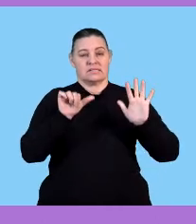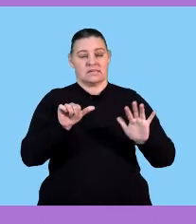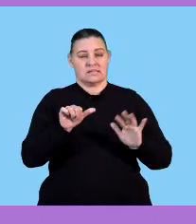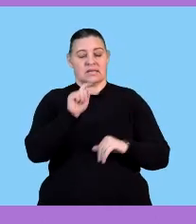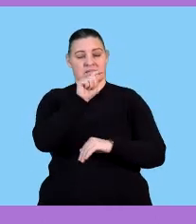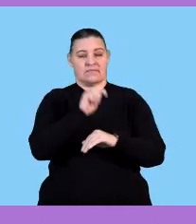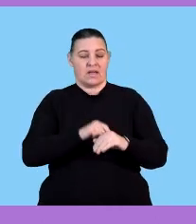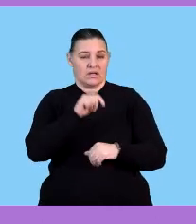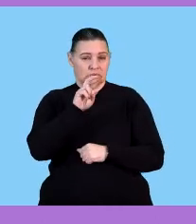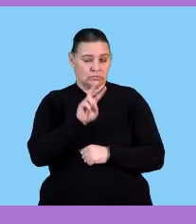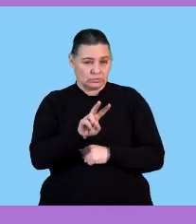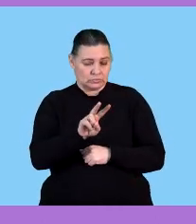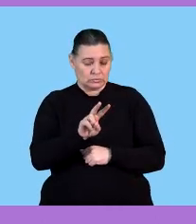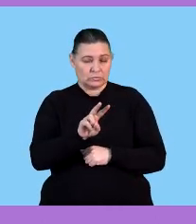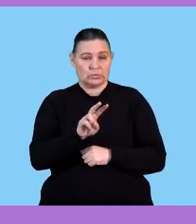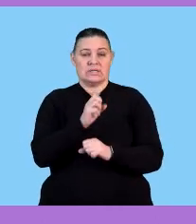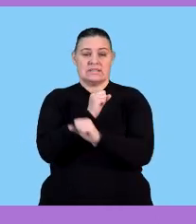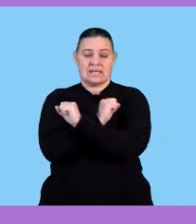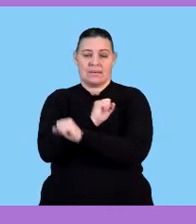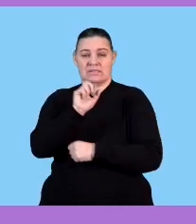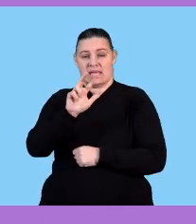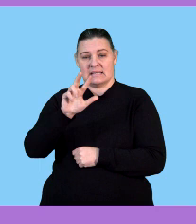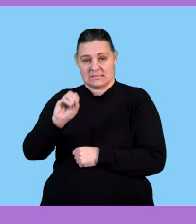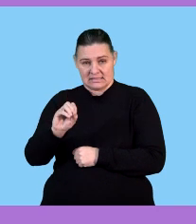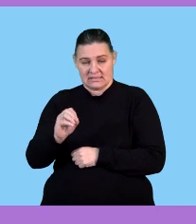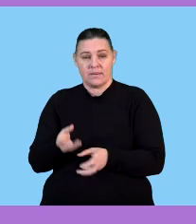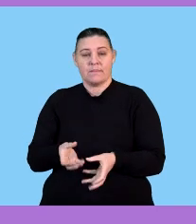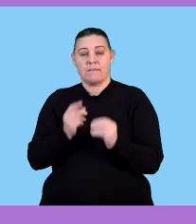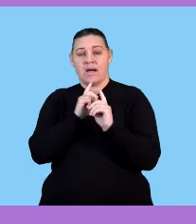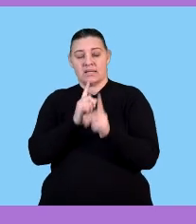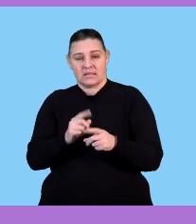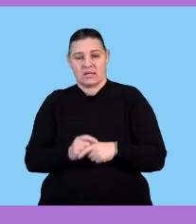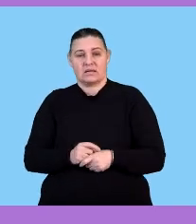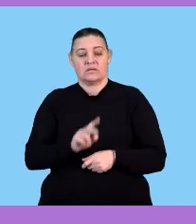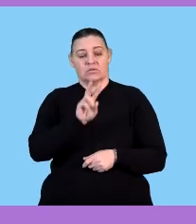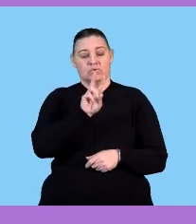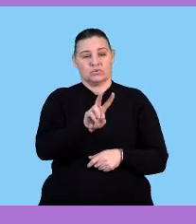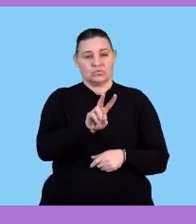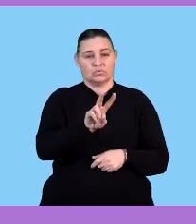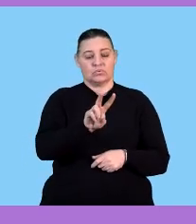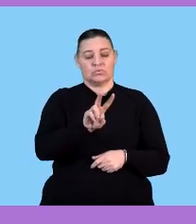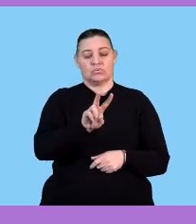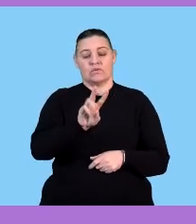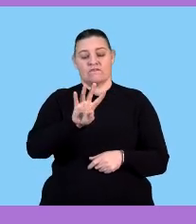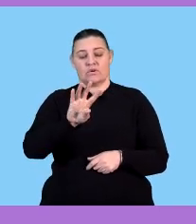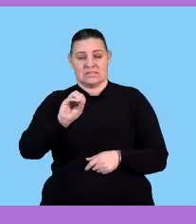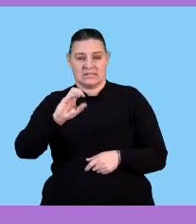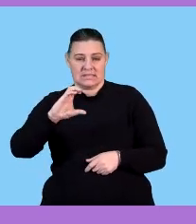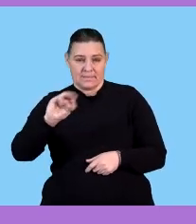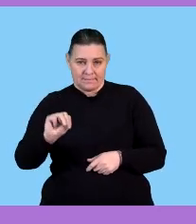divided by 2 times 80 gives me my answer as